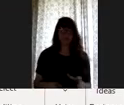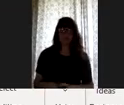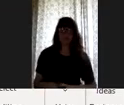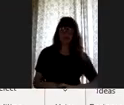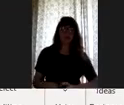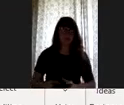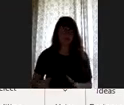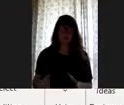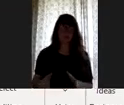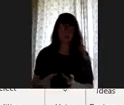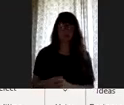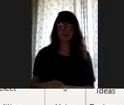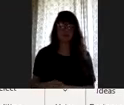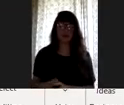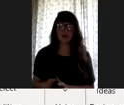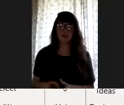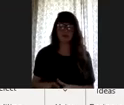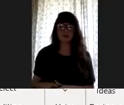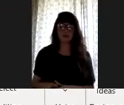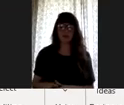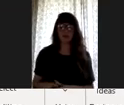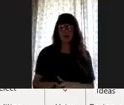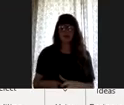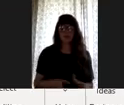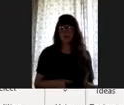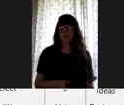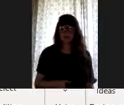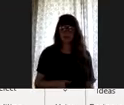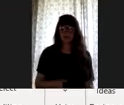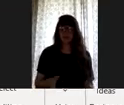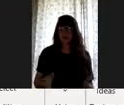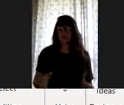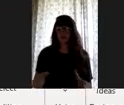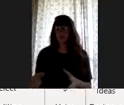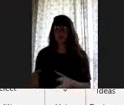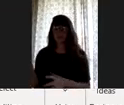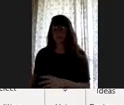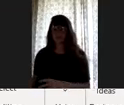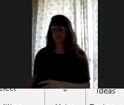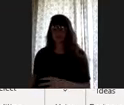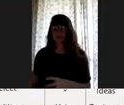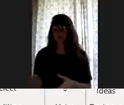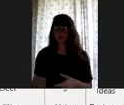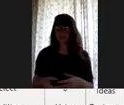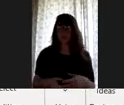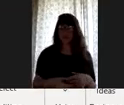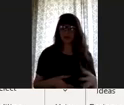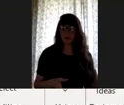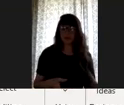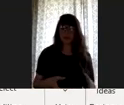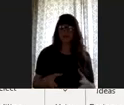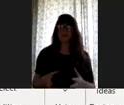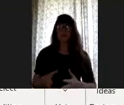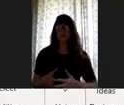buts, the big buts of the Bible, you know, that our kids always laugh at that. But anytime you see the words like that. So therefore,